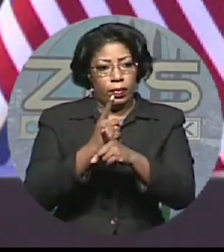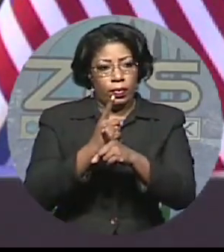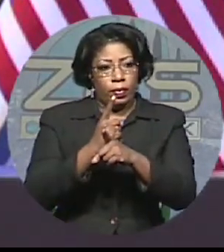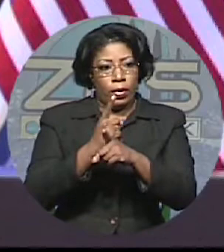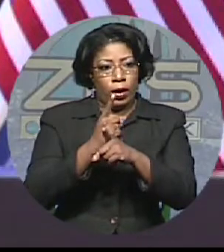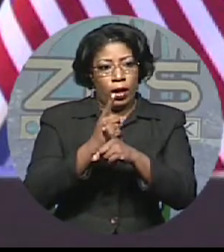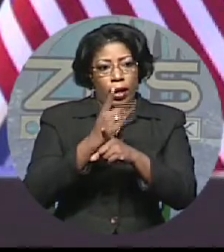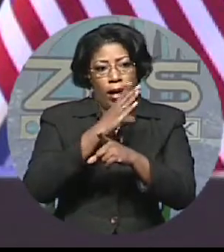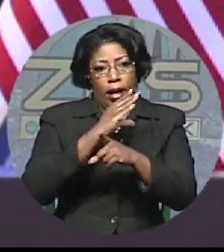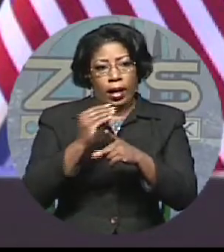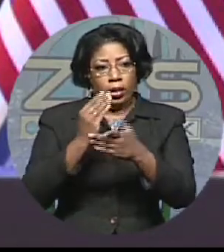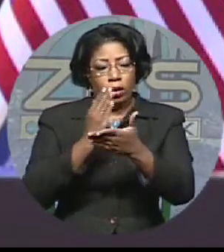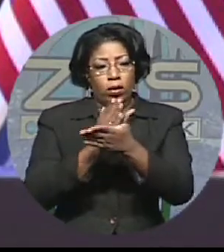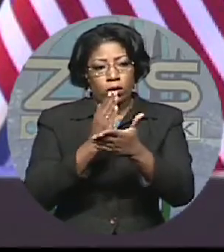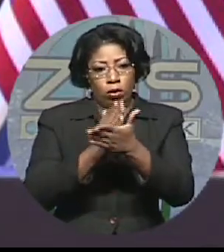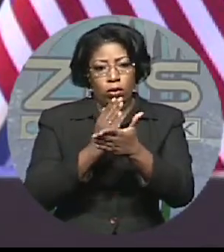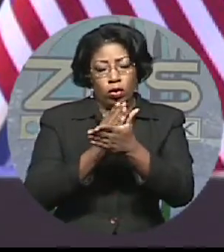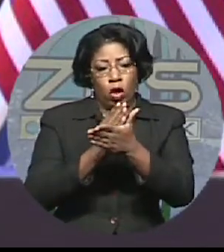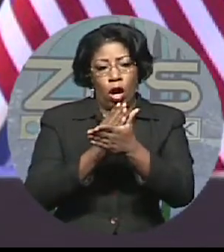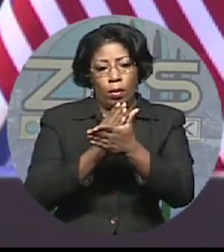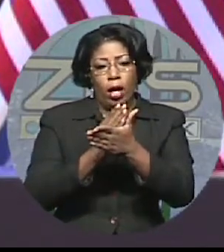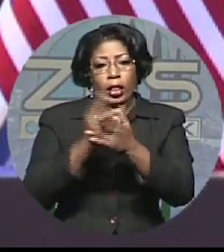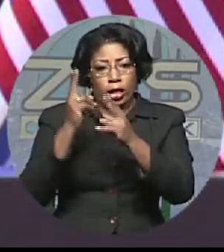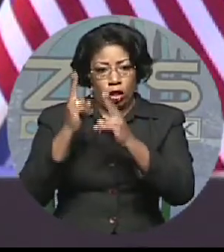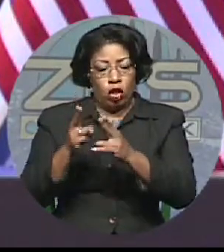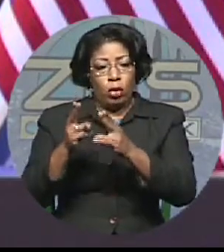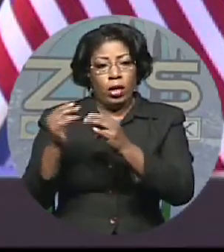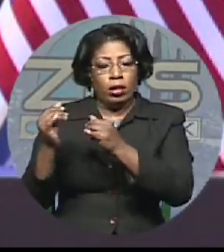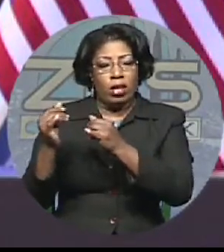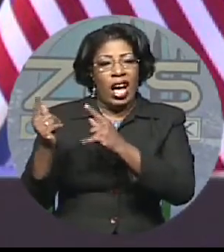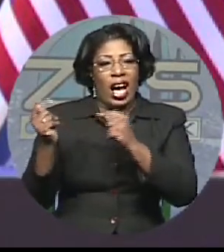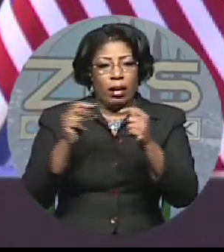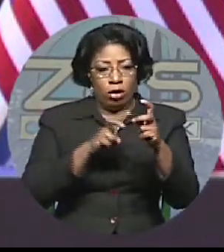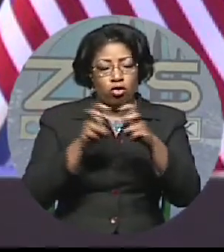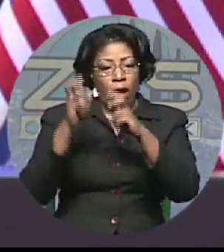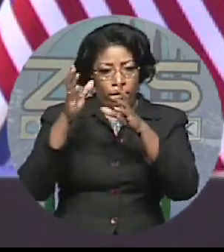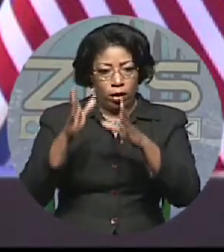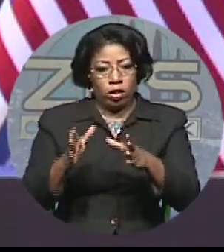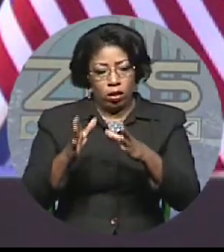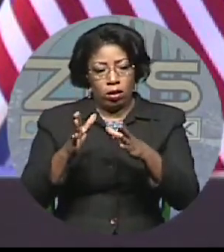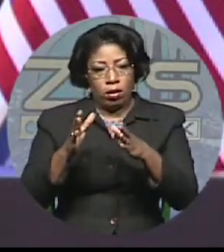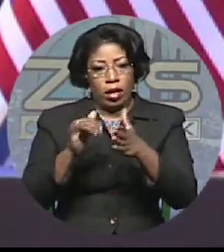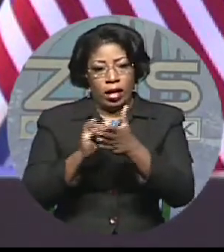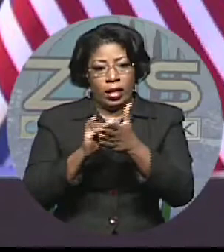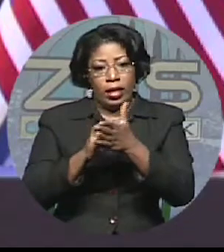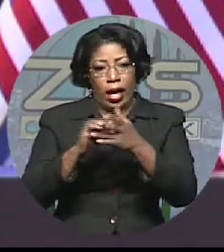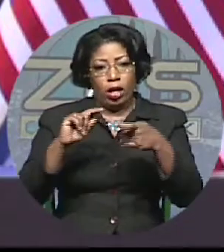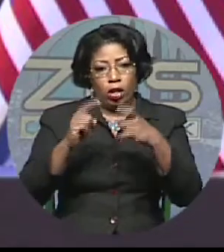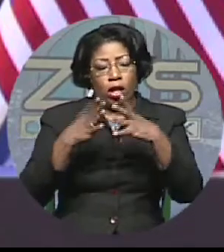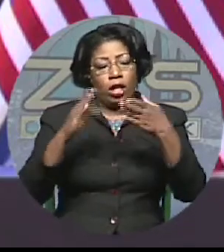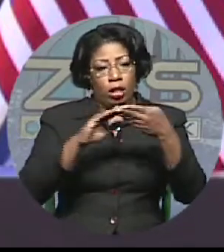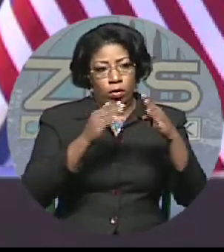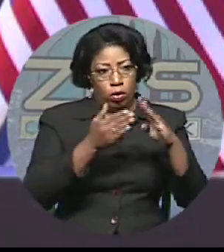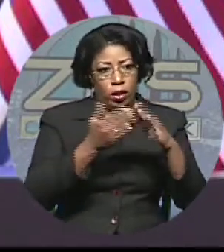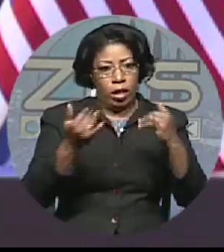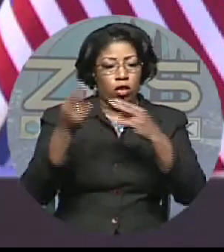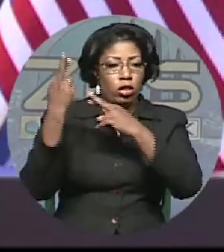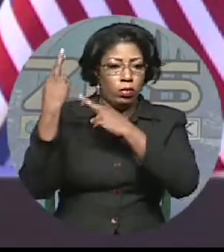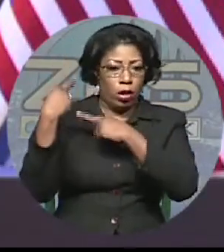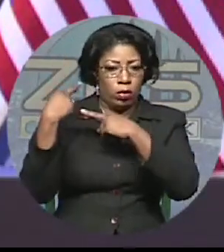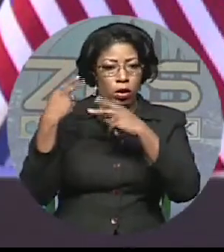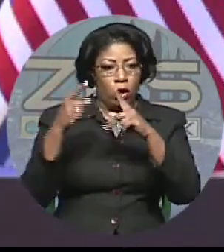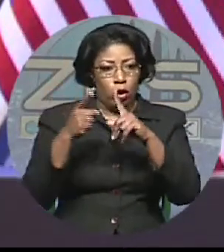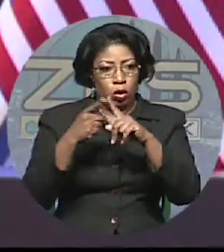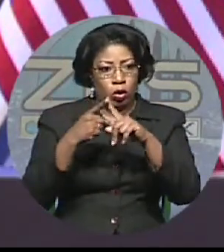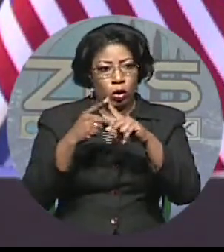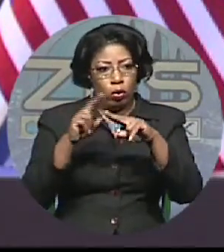devastate so many communities. This is a shared responsibility, and I've said before that the United States has a responsibility to reduce demand for